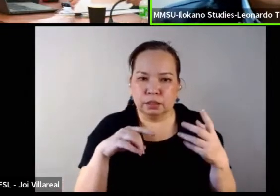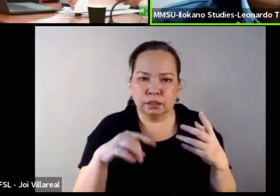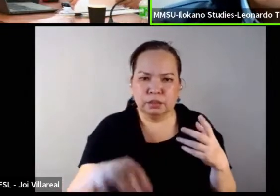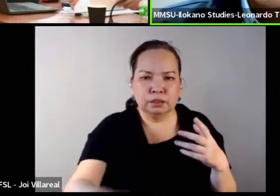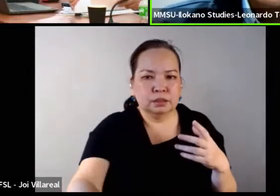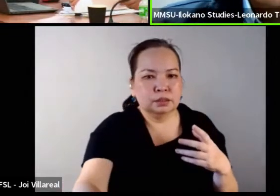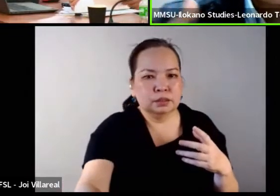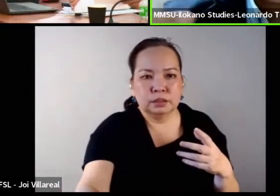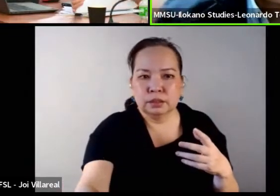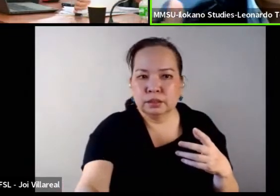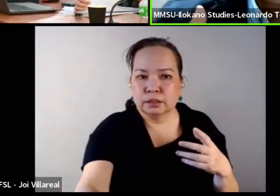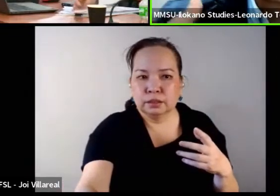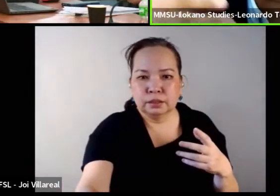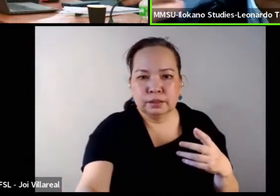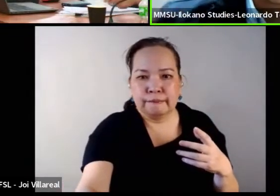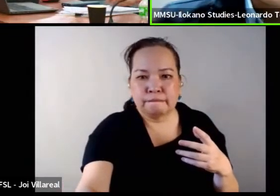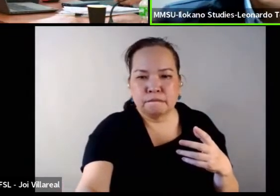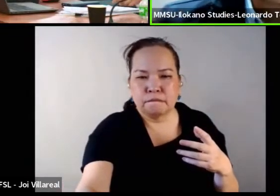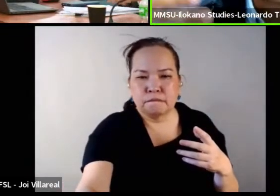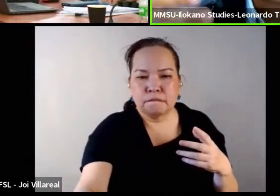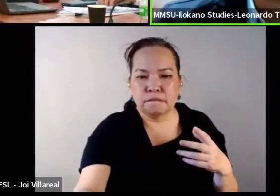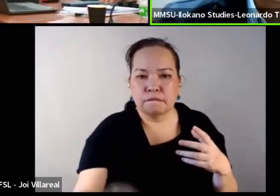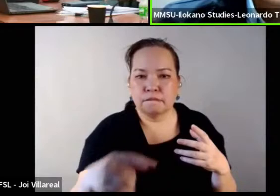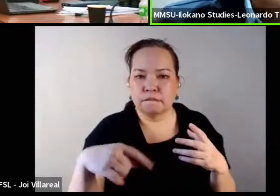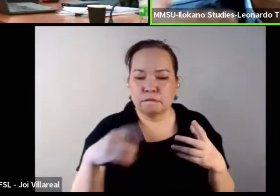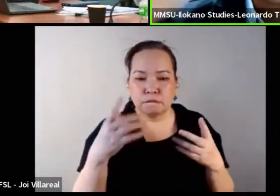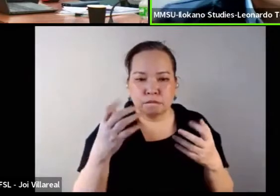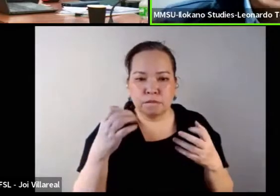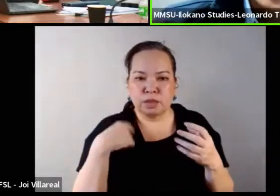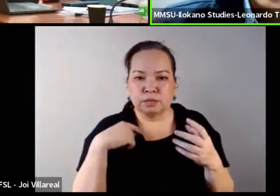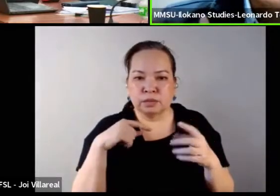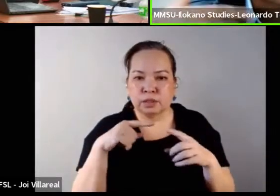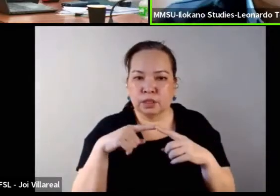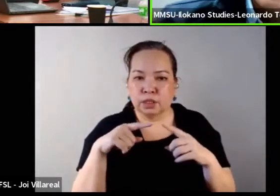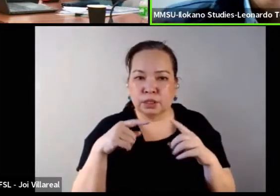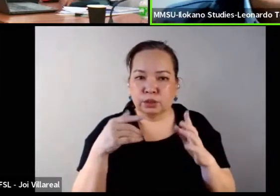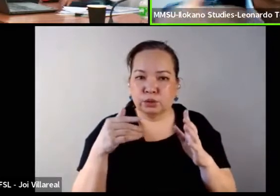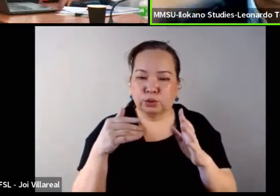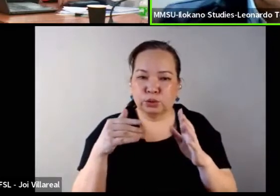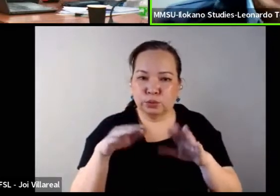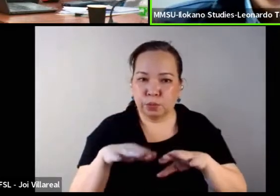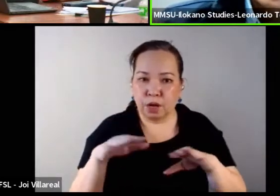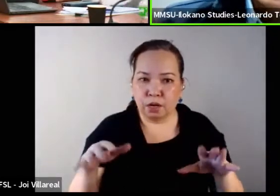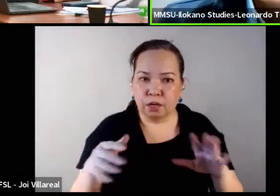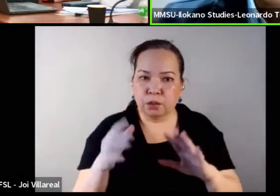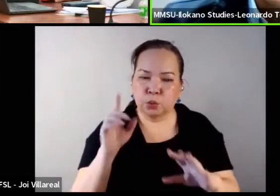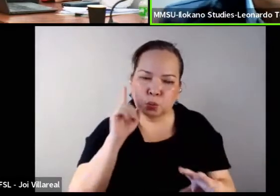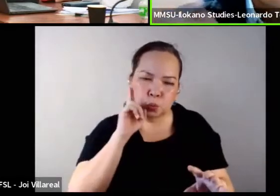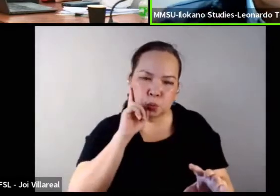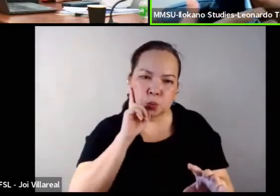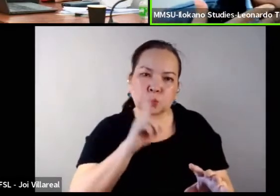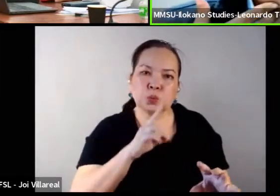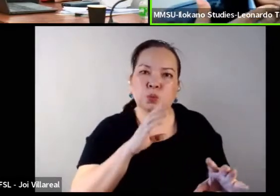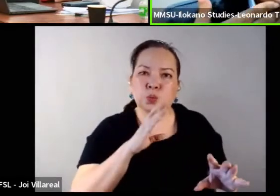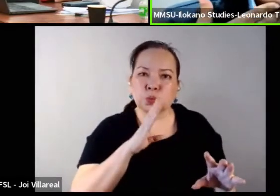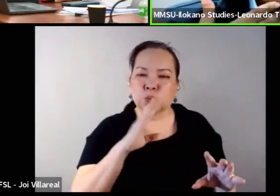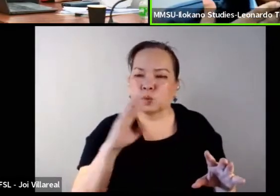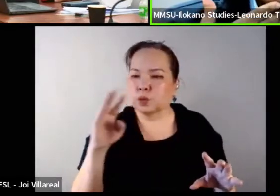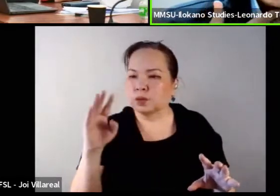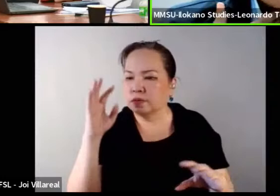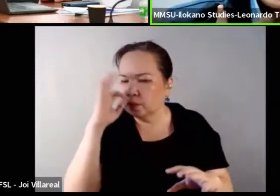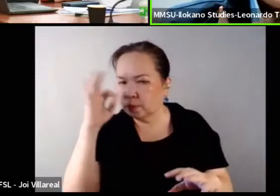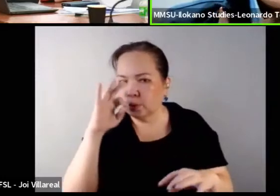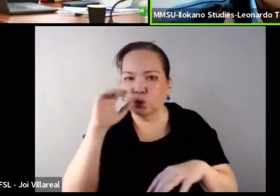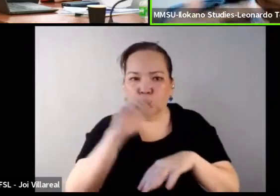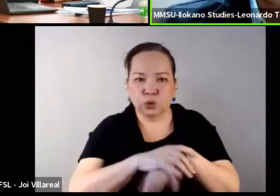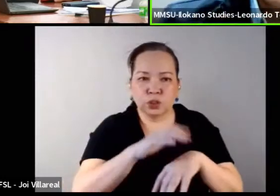in our laboratory schools, our children are proficient in the mother tongue, in Filipino and English, and